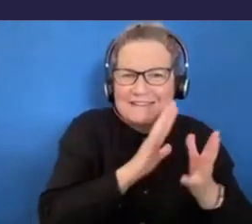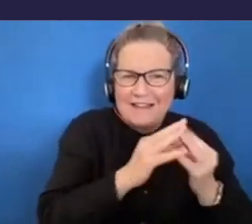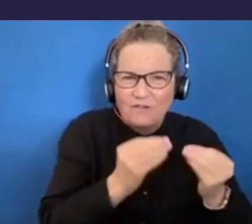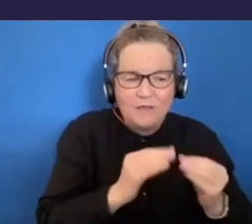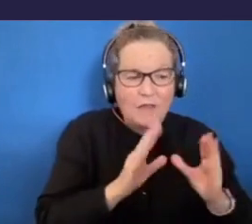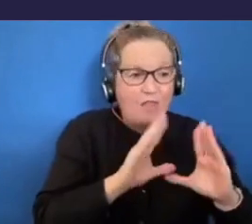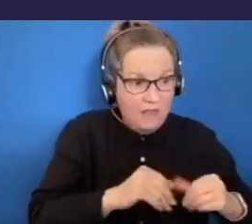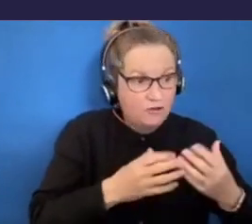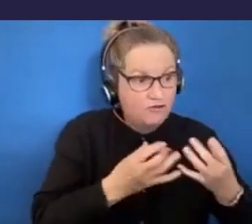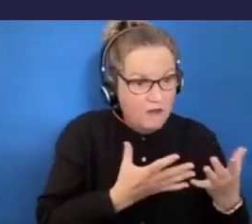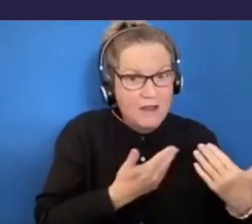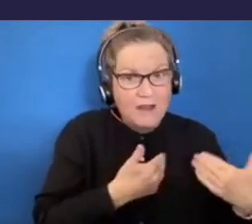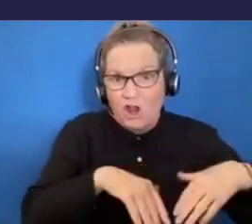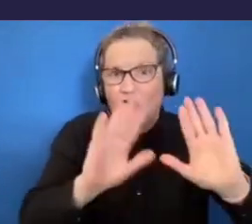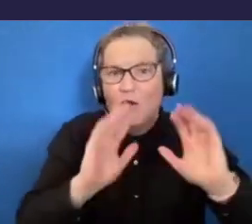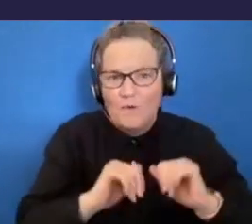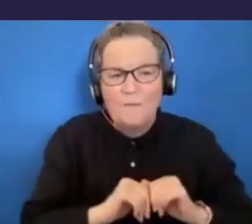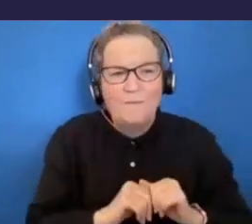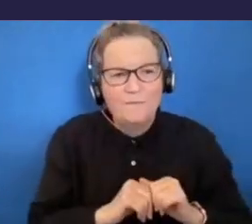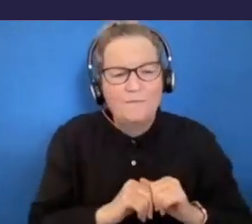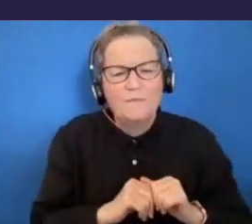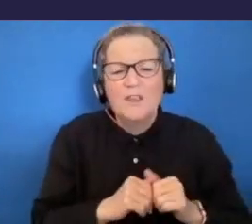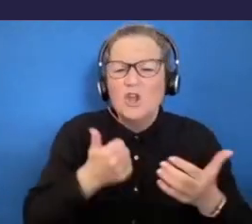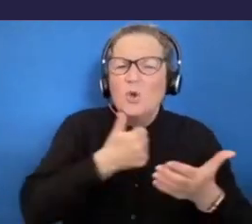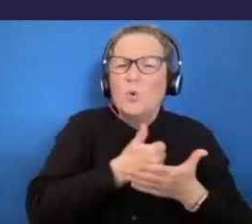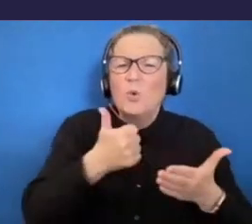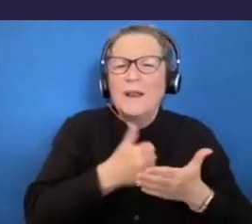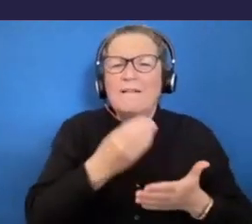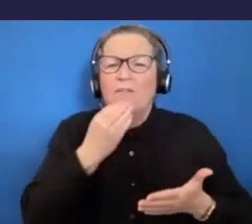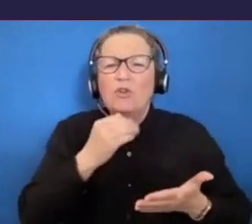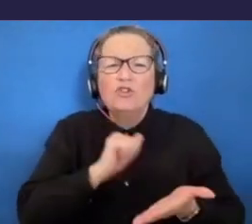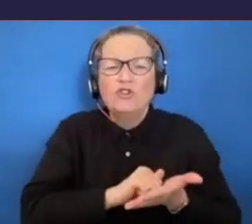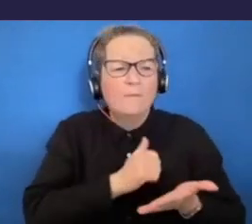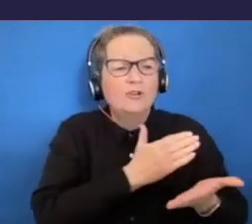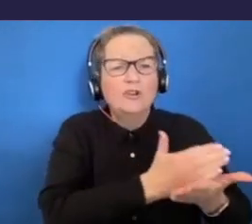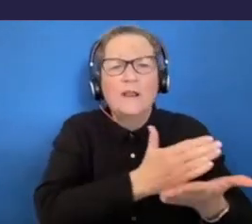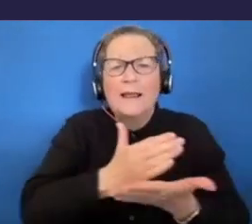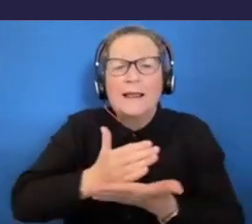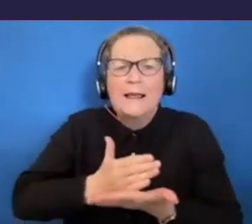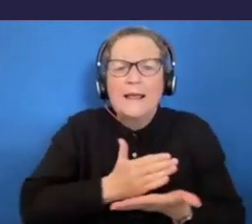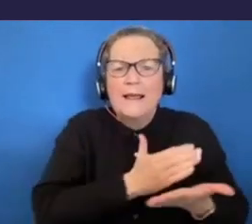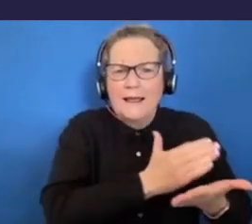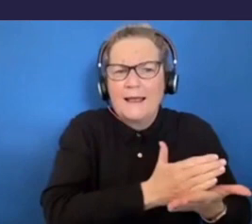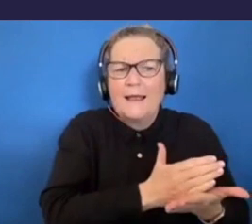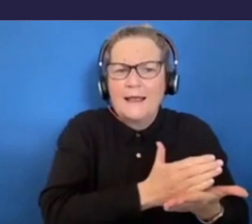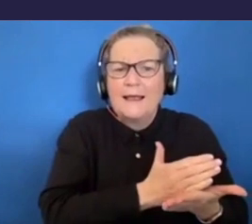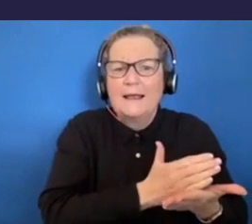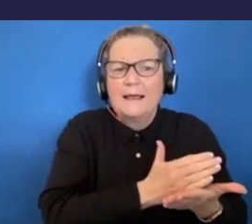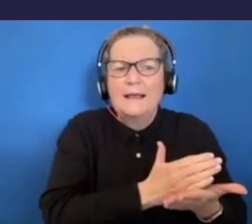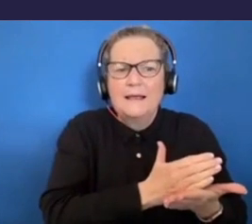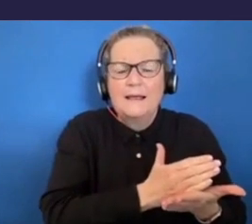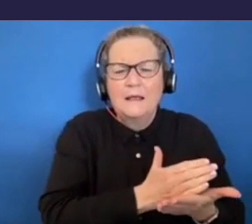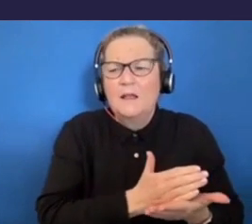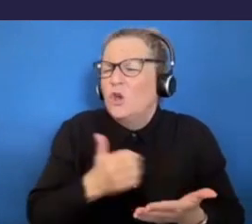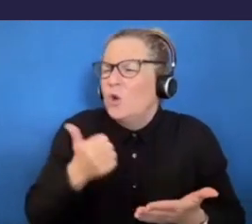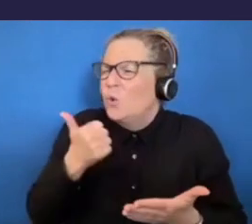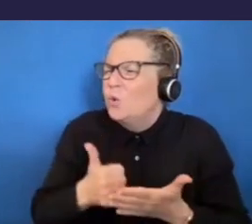So usually we split the cost of any kind of groceries that we share. When do we normally have dinner together as housemates?